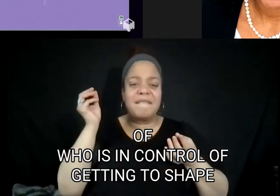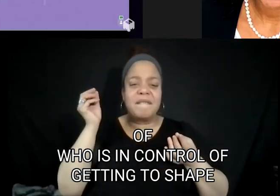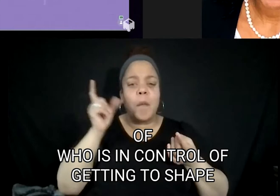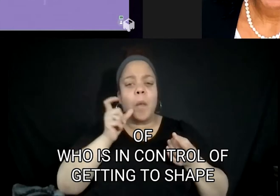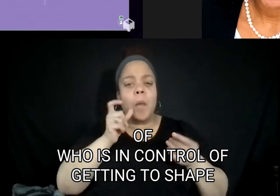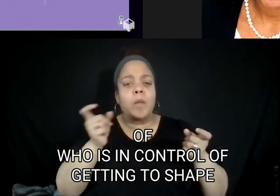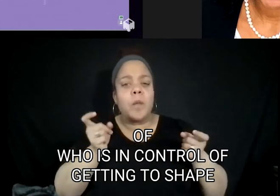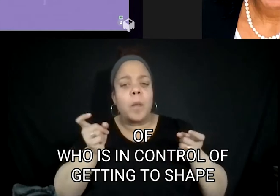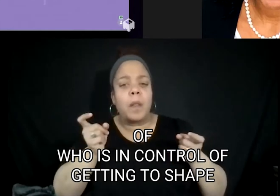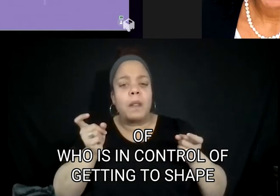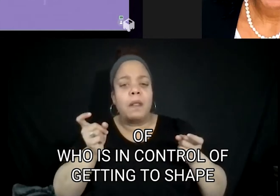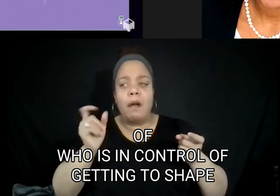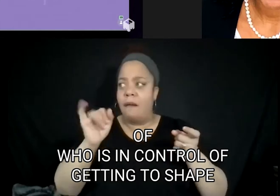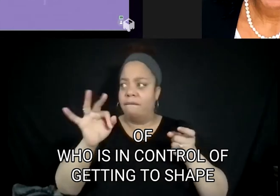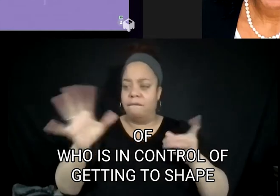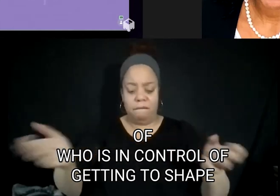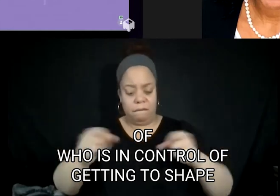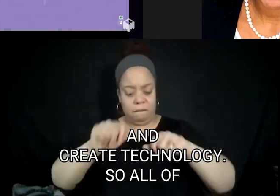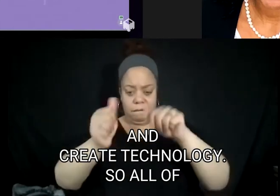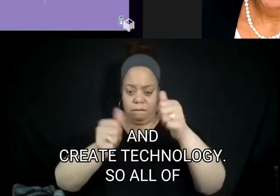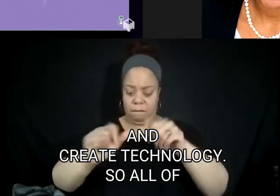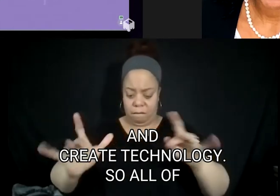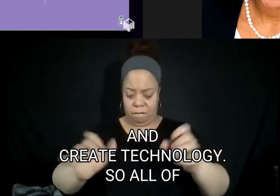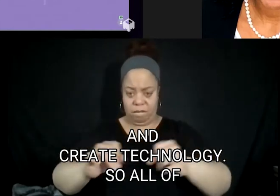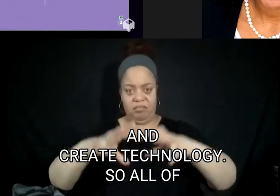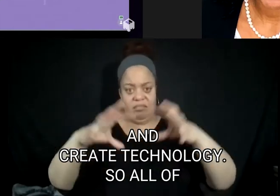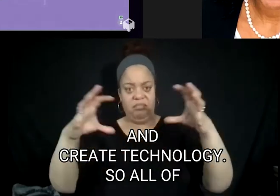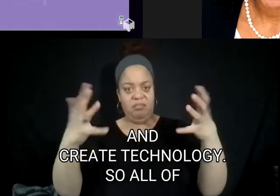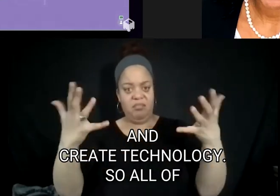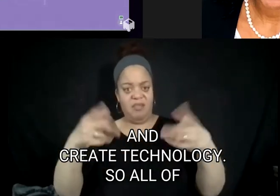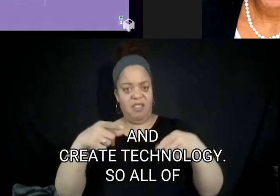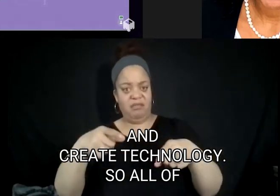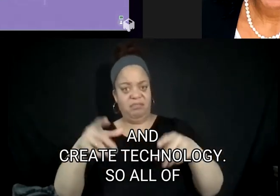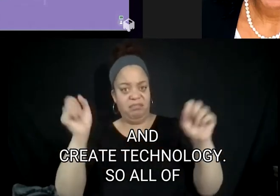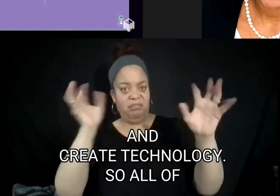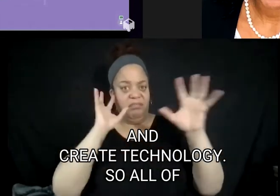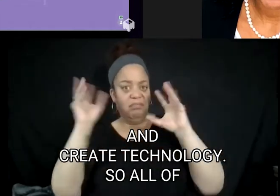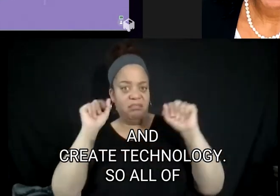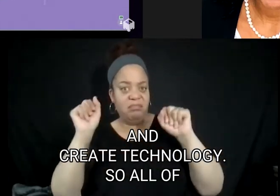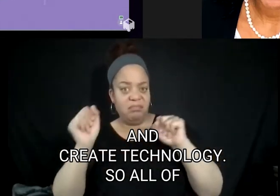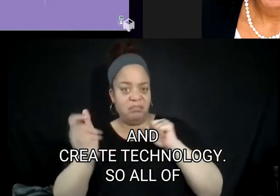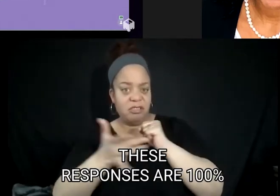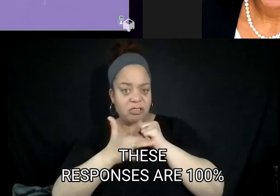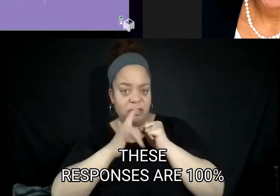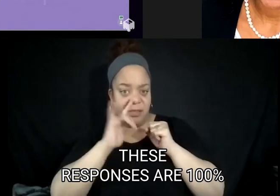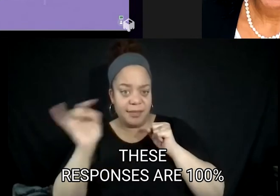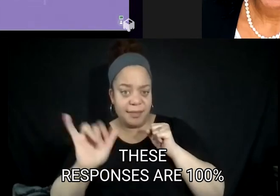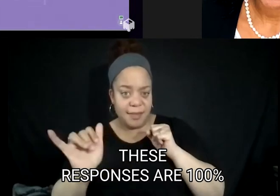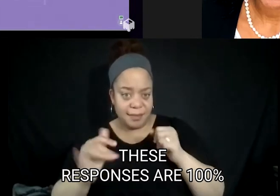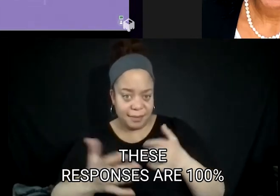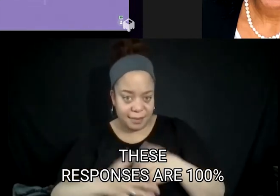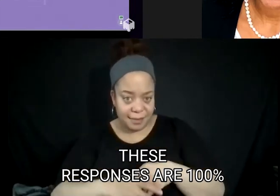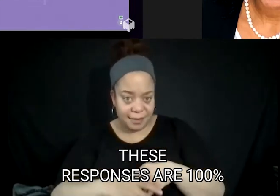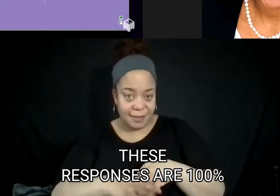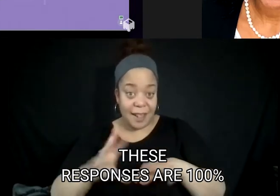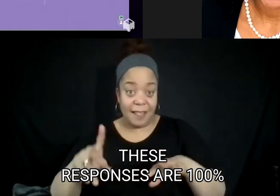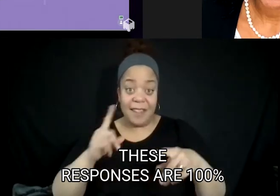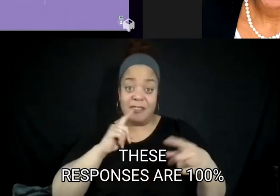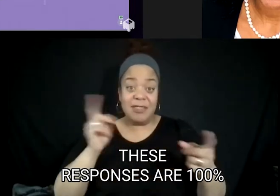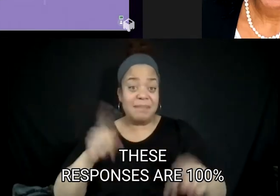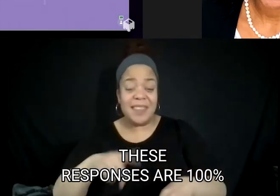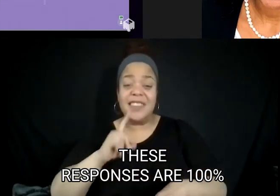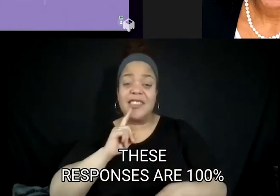So all of these responses are 100% spot on, and you'll find out in a little bit why I'm harping on